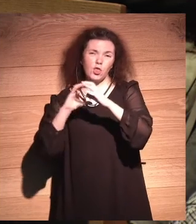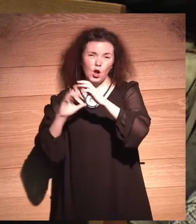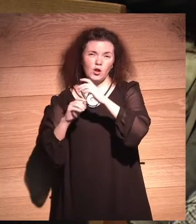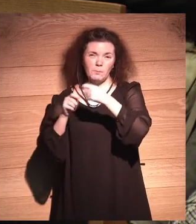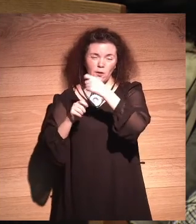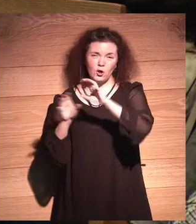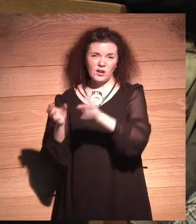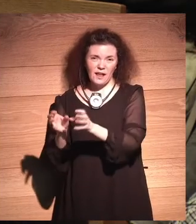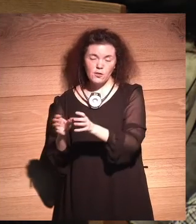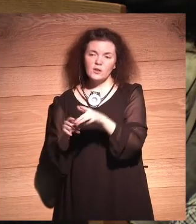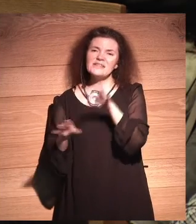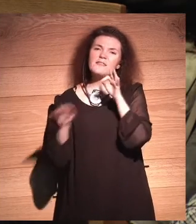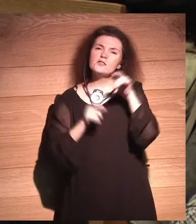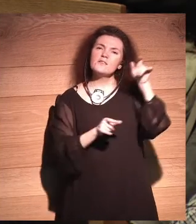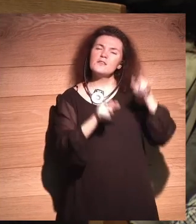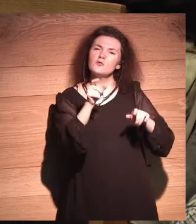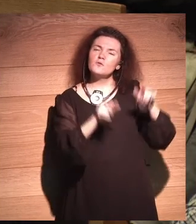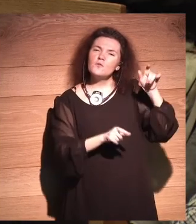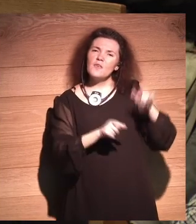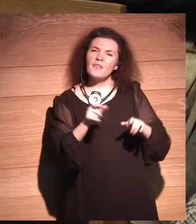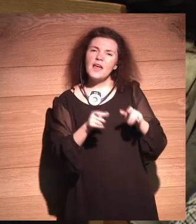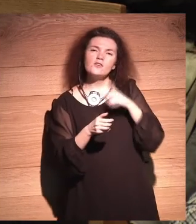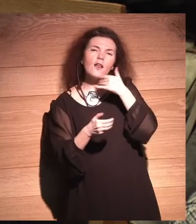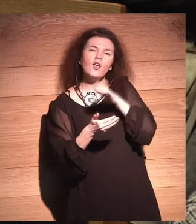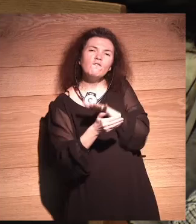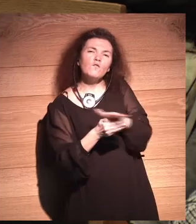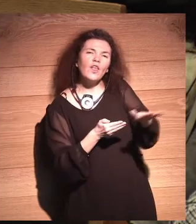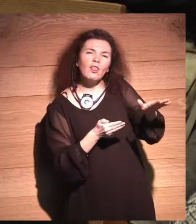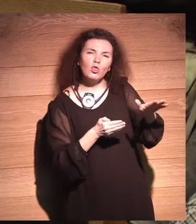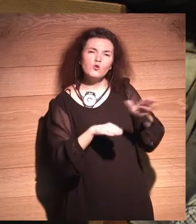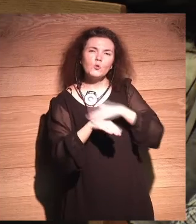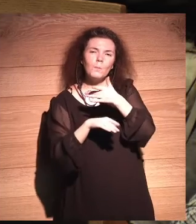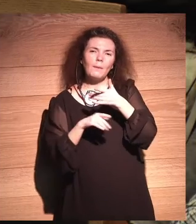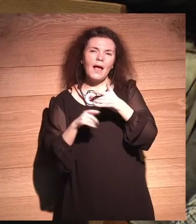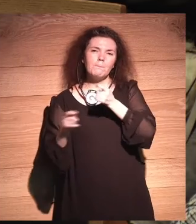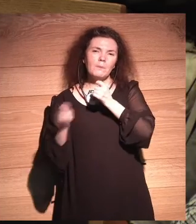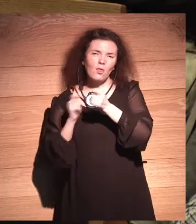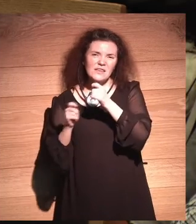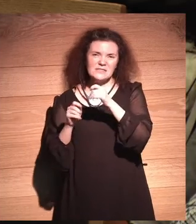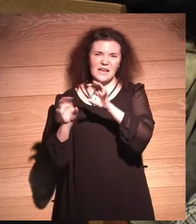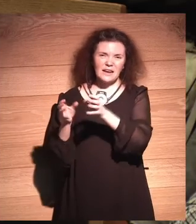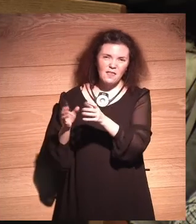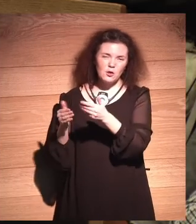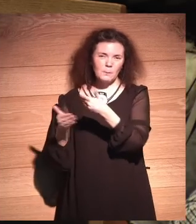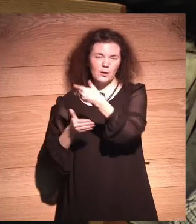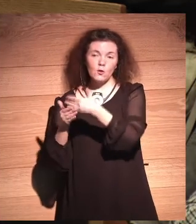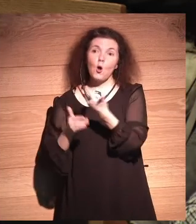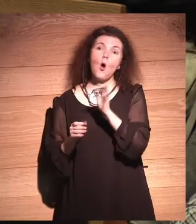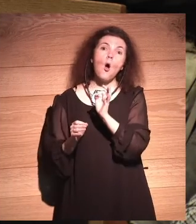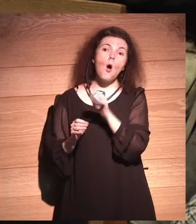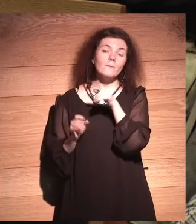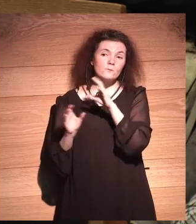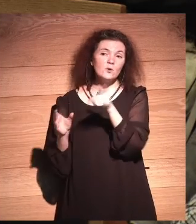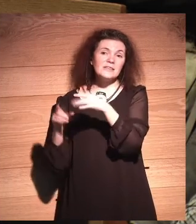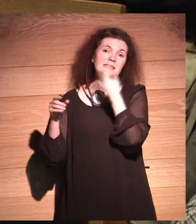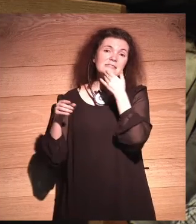if they are influenced by media who are actually companies that are showing news based on what's better